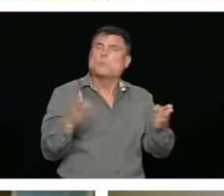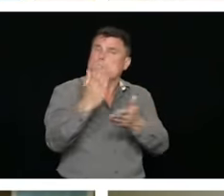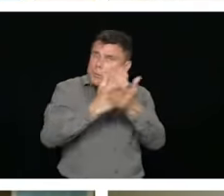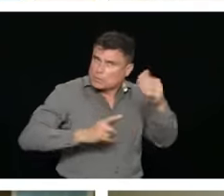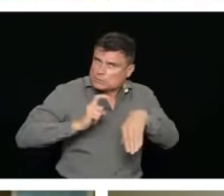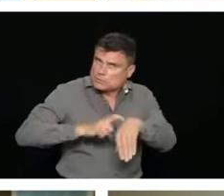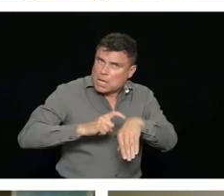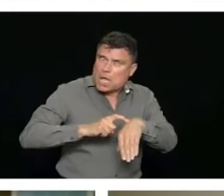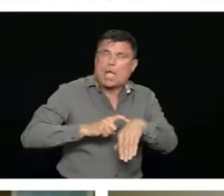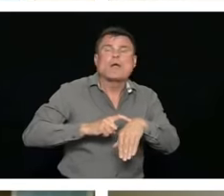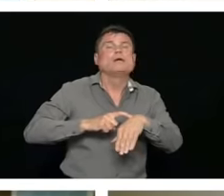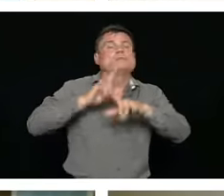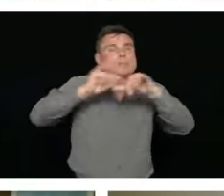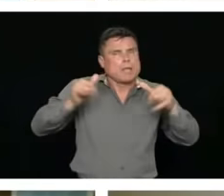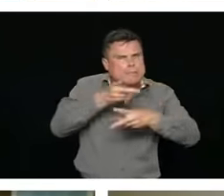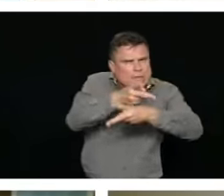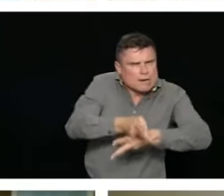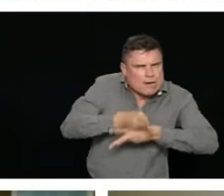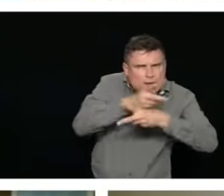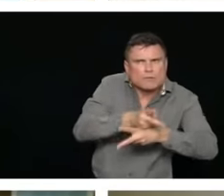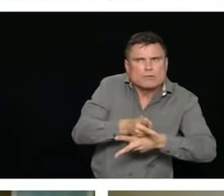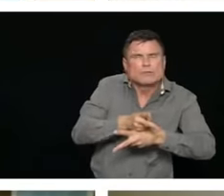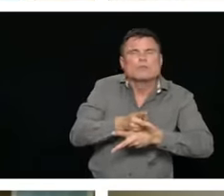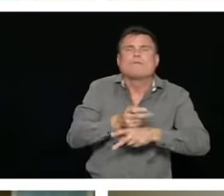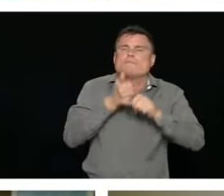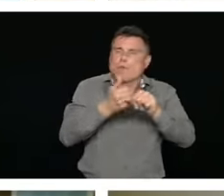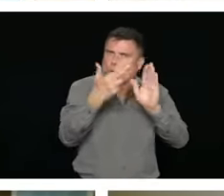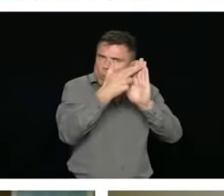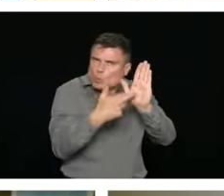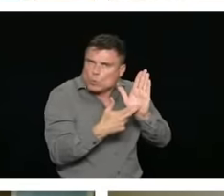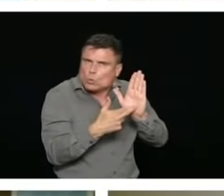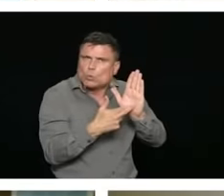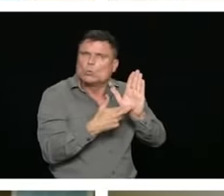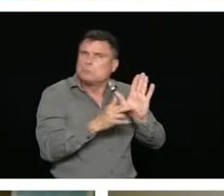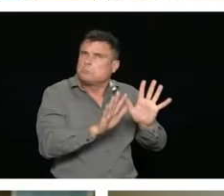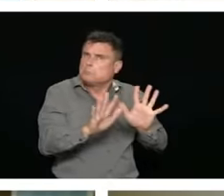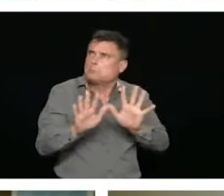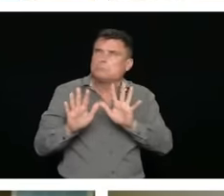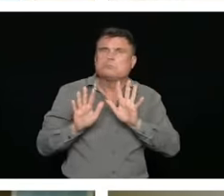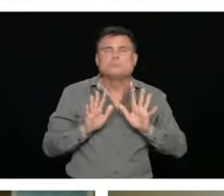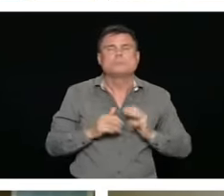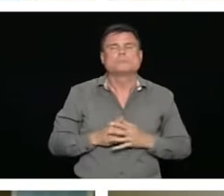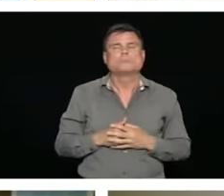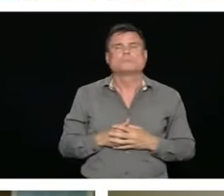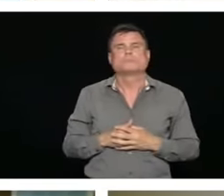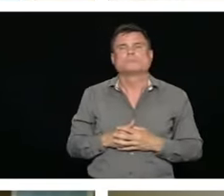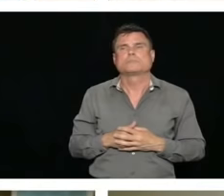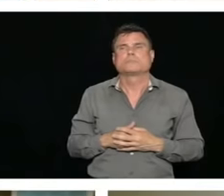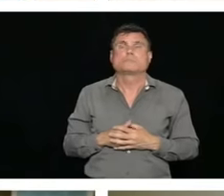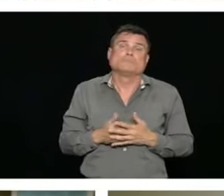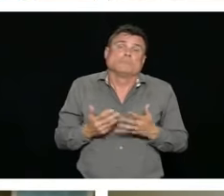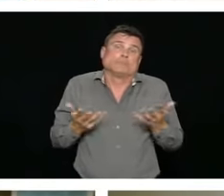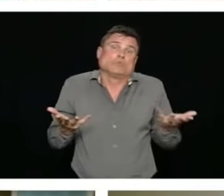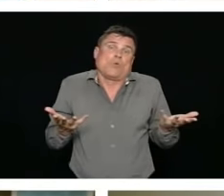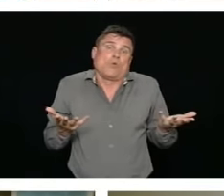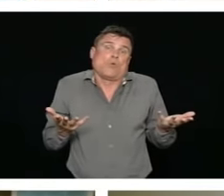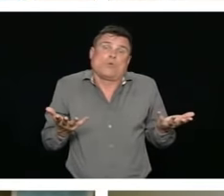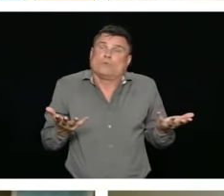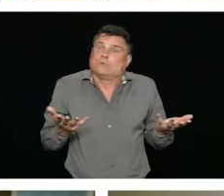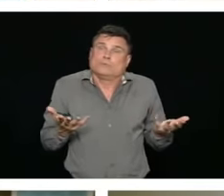to, learning remotely, taking advantage of in-class instruction opportunities when they're there.